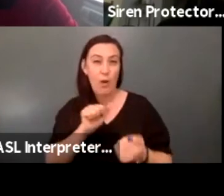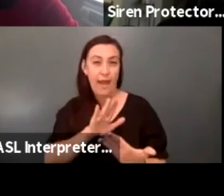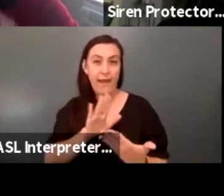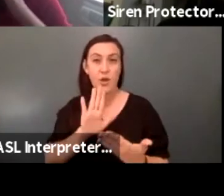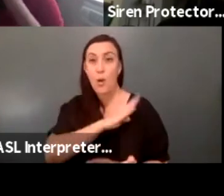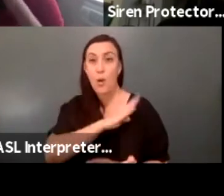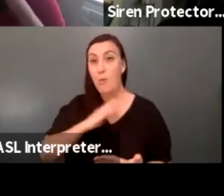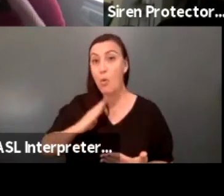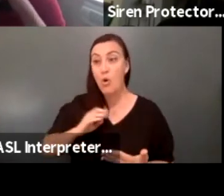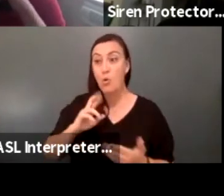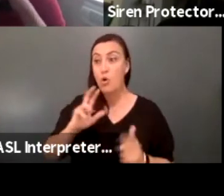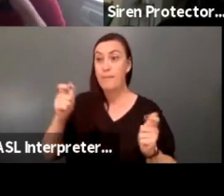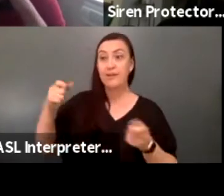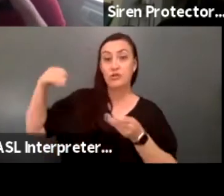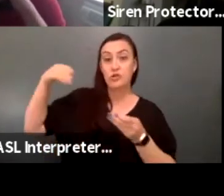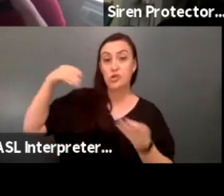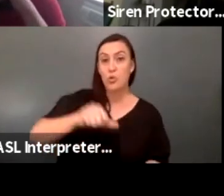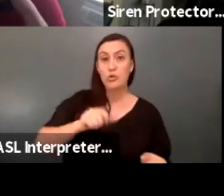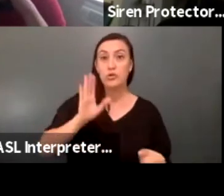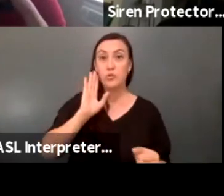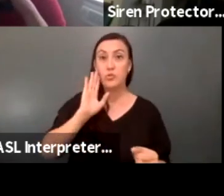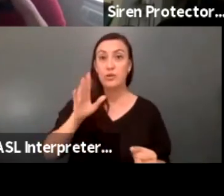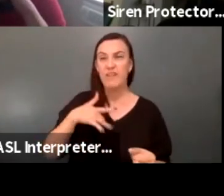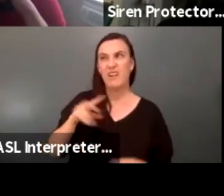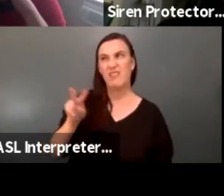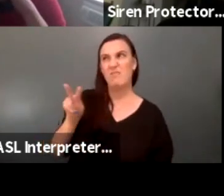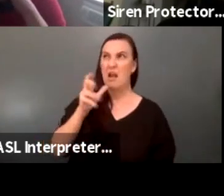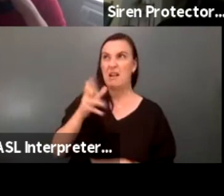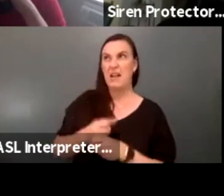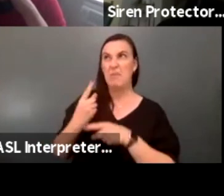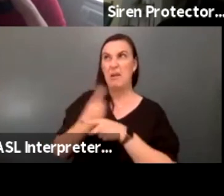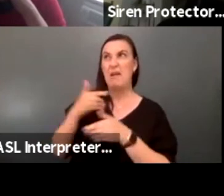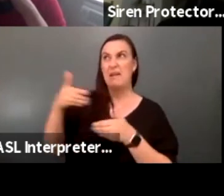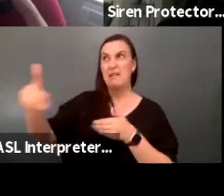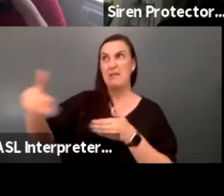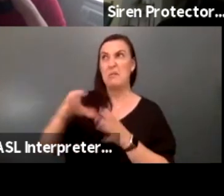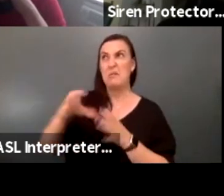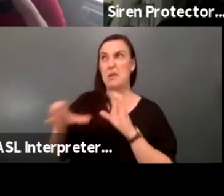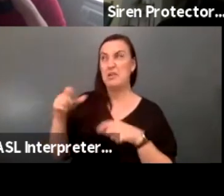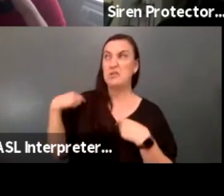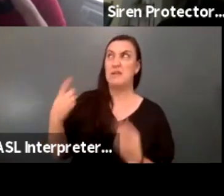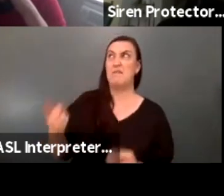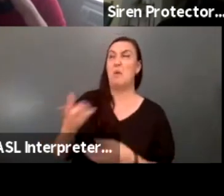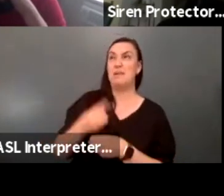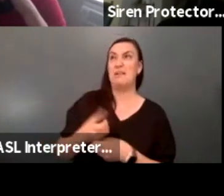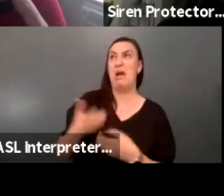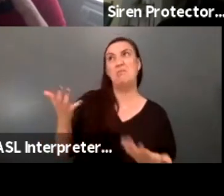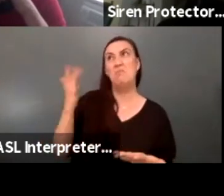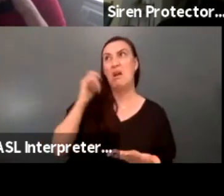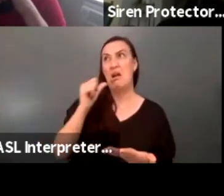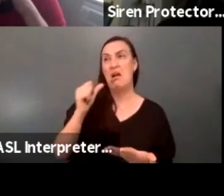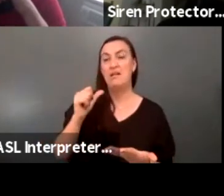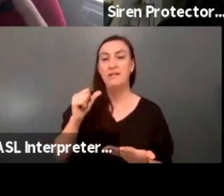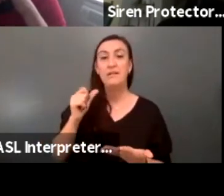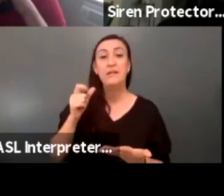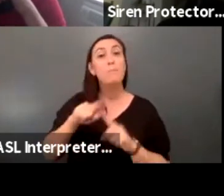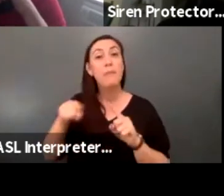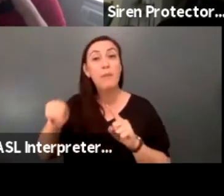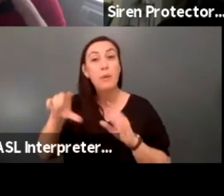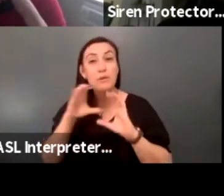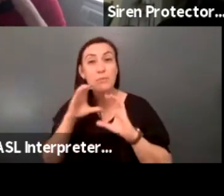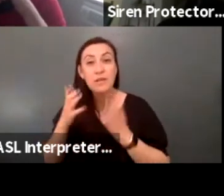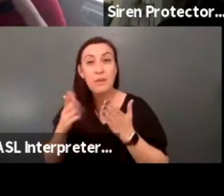members or your major donors and be like, why aren't I getting my regular communications that I've always seen? You know, but those communications are probably